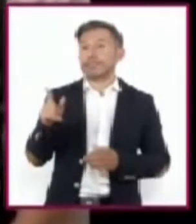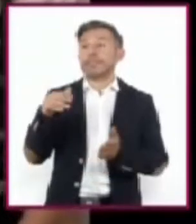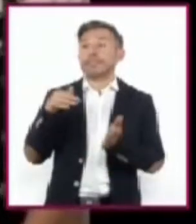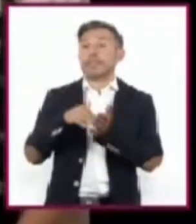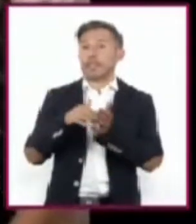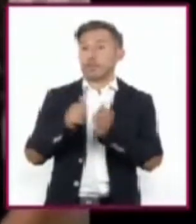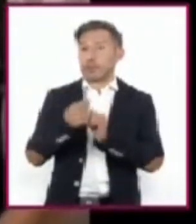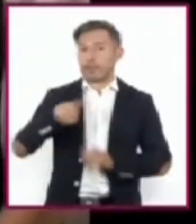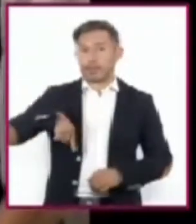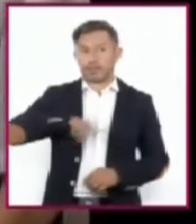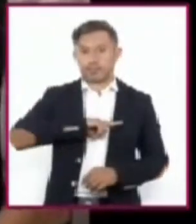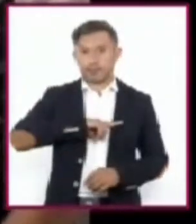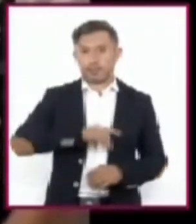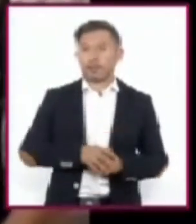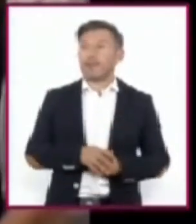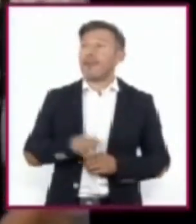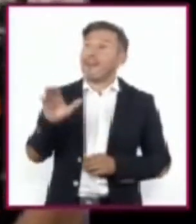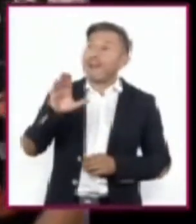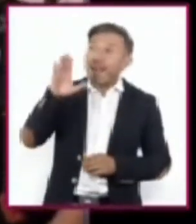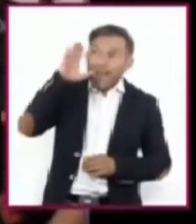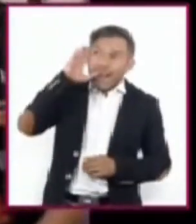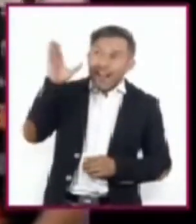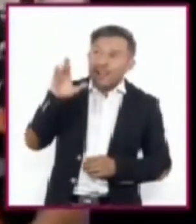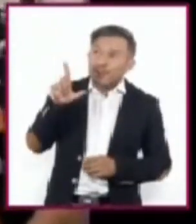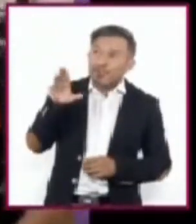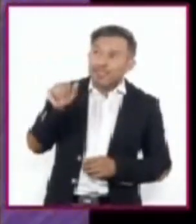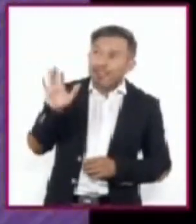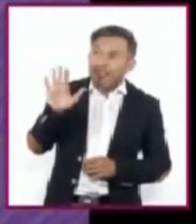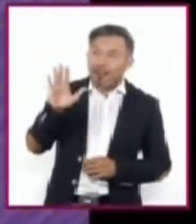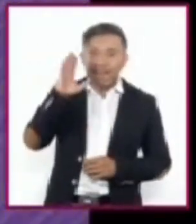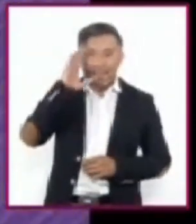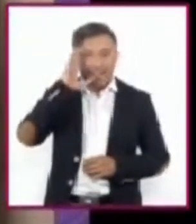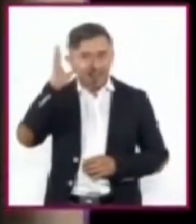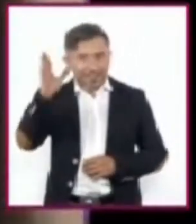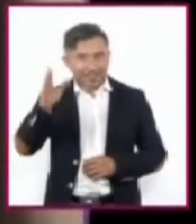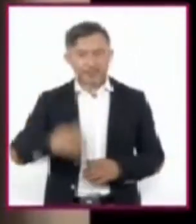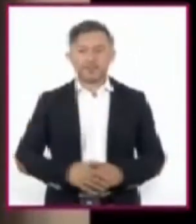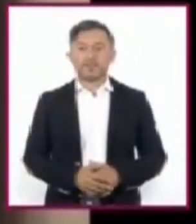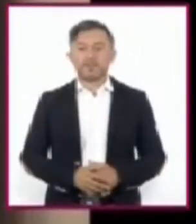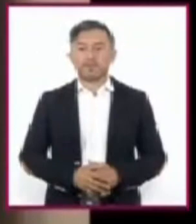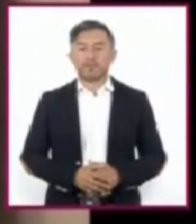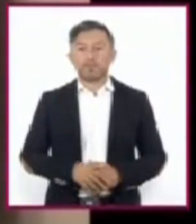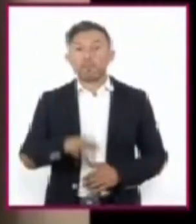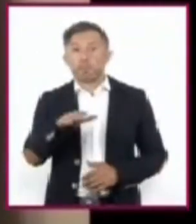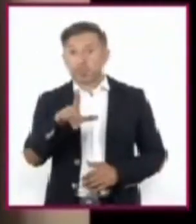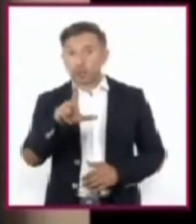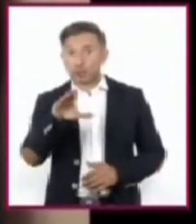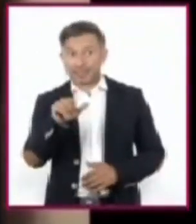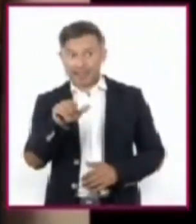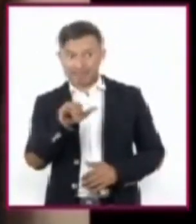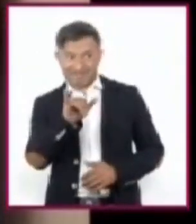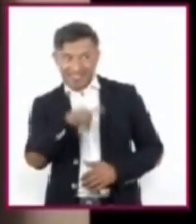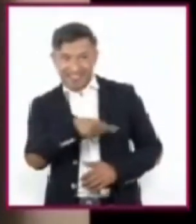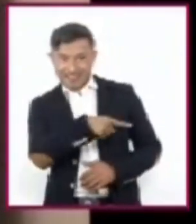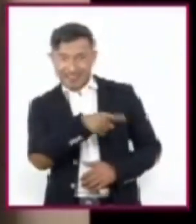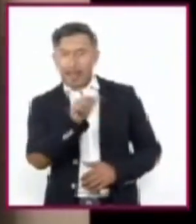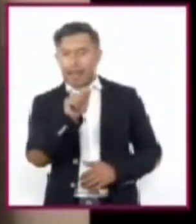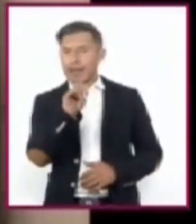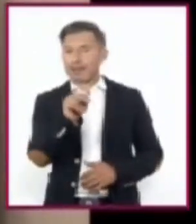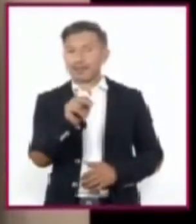us. Hi, Lucia. Hi, Lucia. Hi. Lucia, this is Alan. Alan,